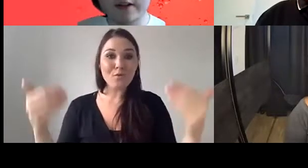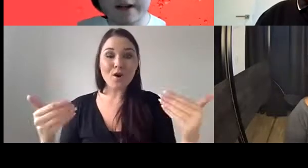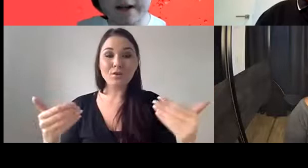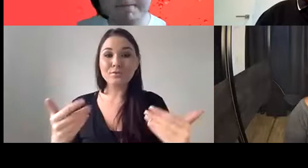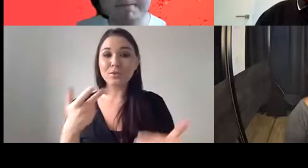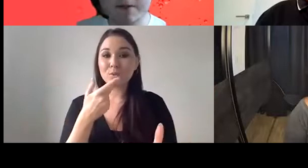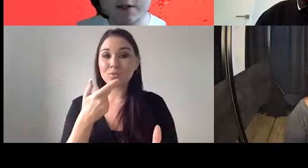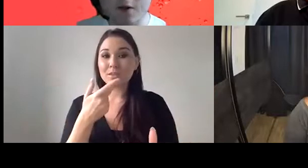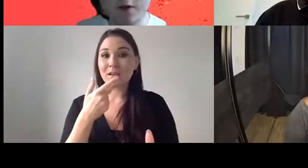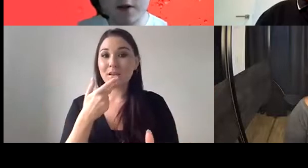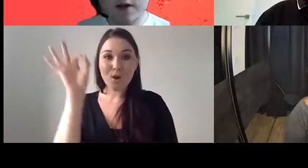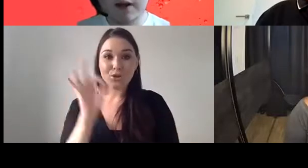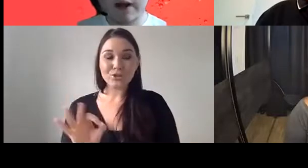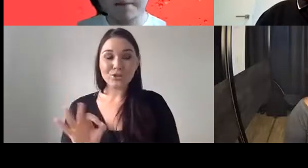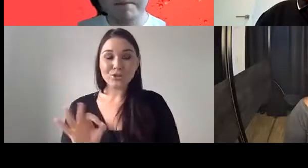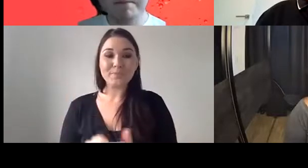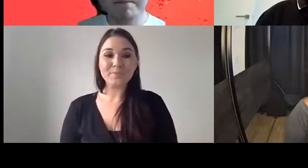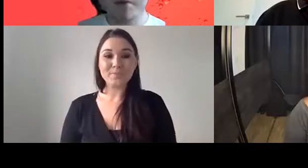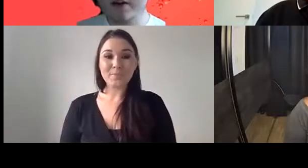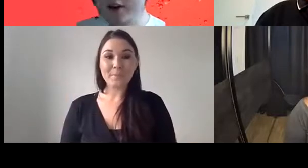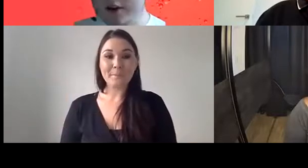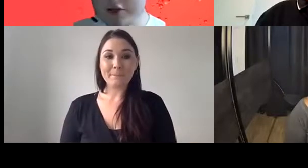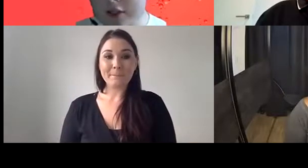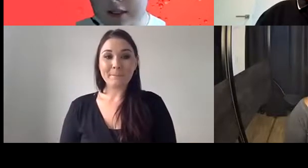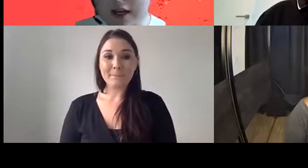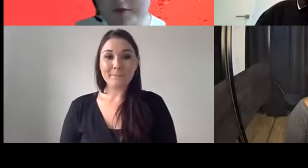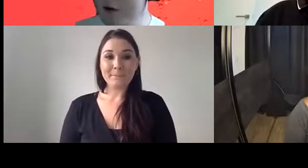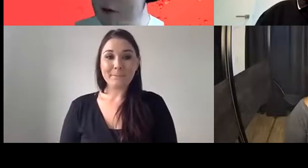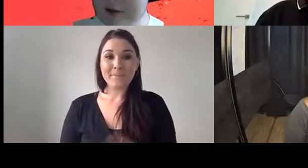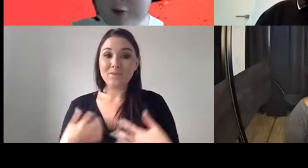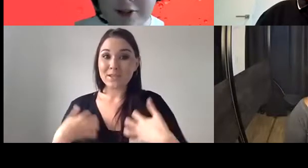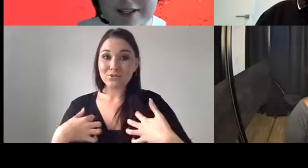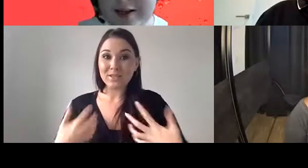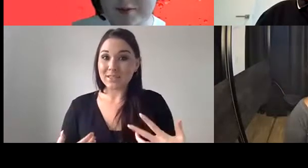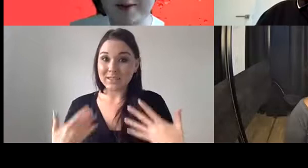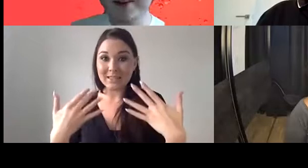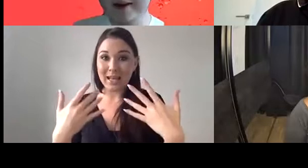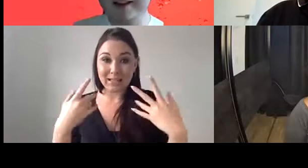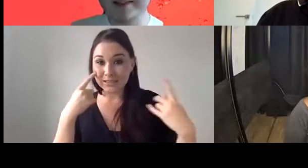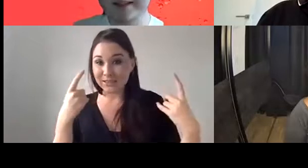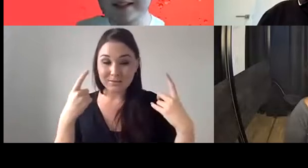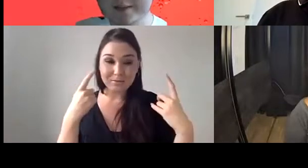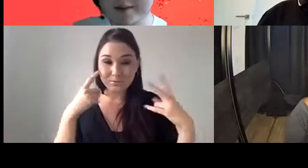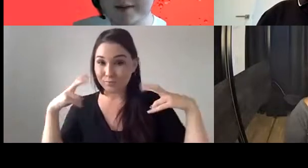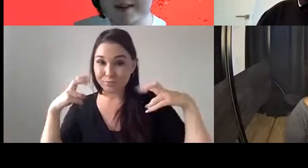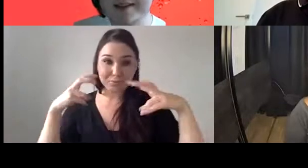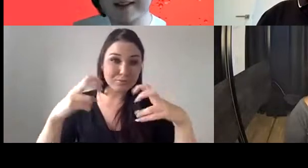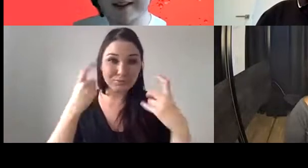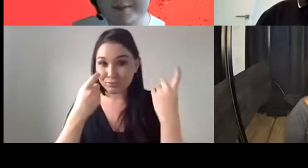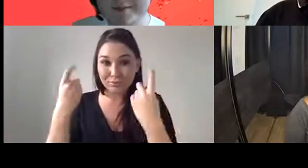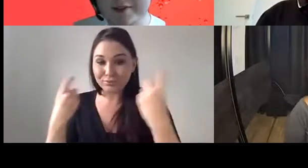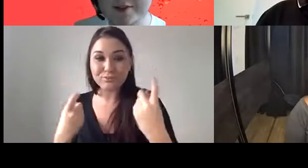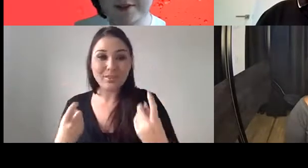question, and so I found another interesting stat. I found lots of interesting stats when learning about accessibility in the build up to